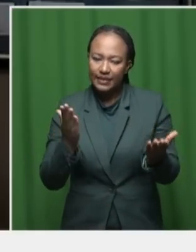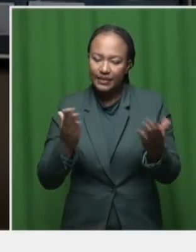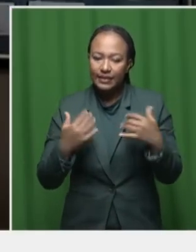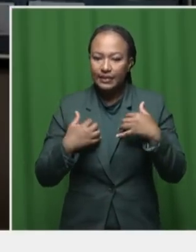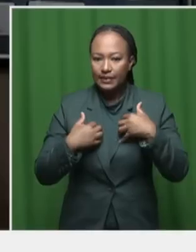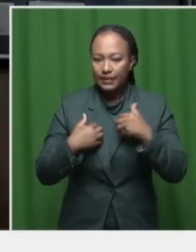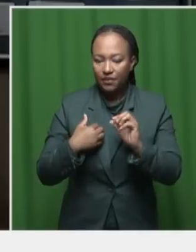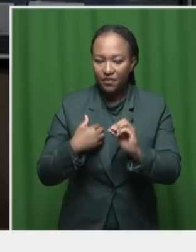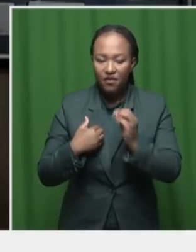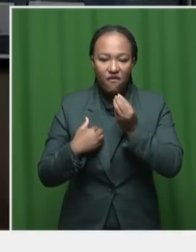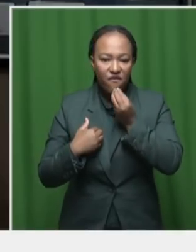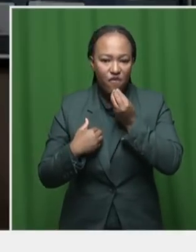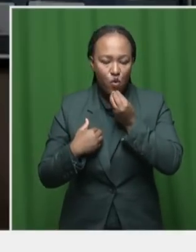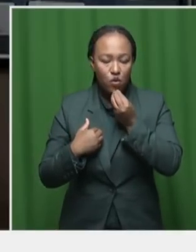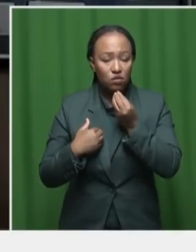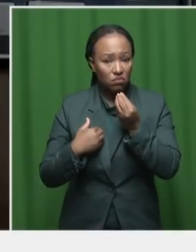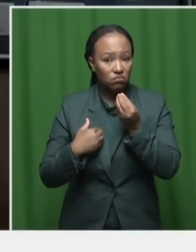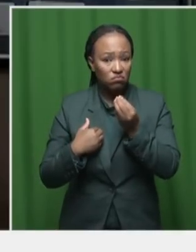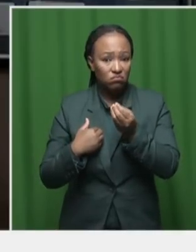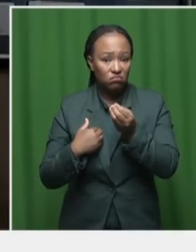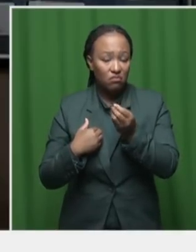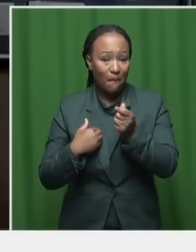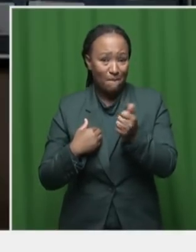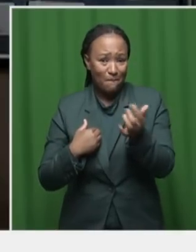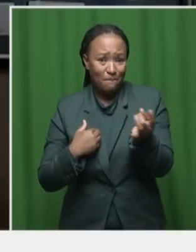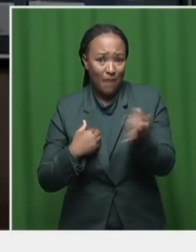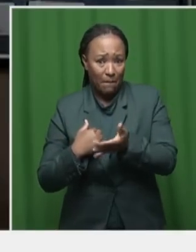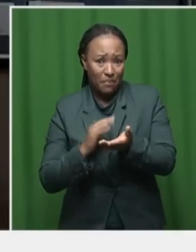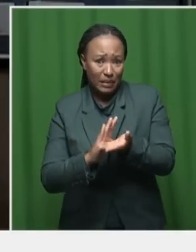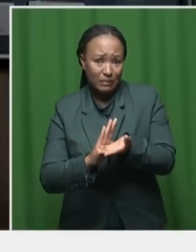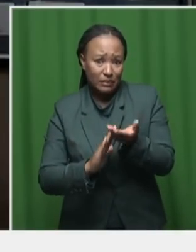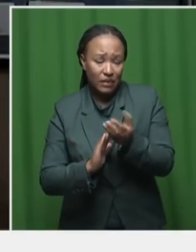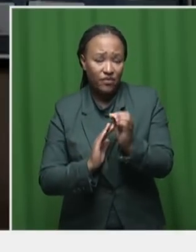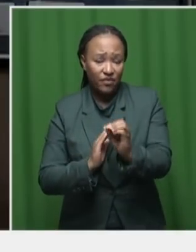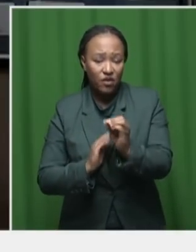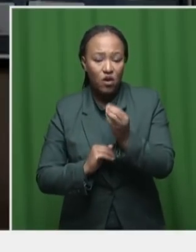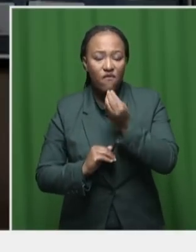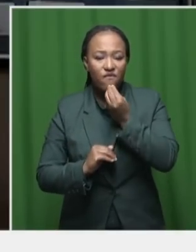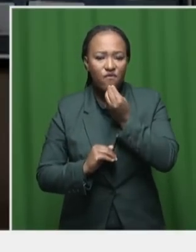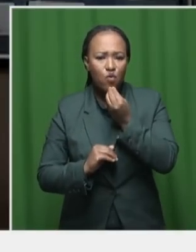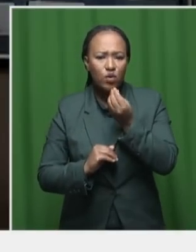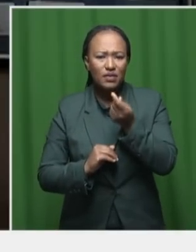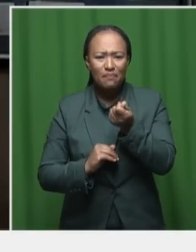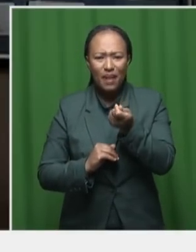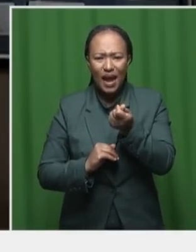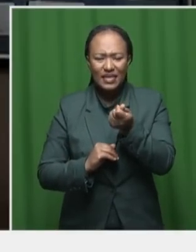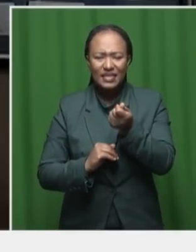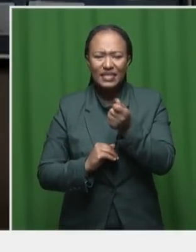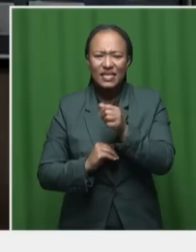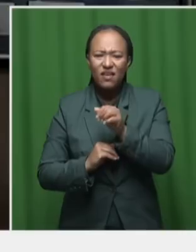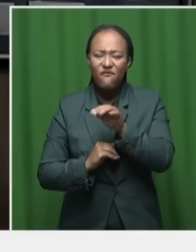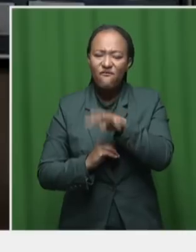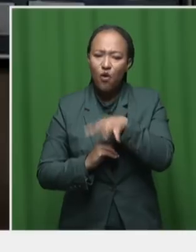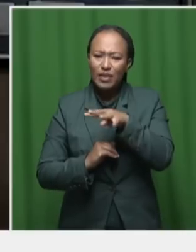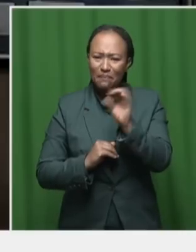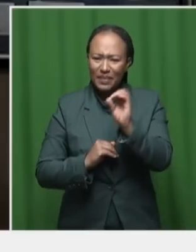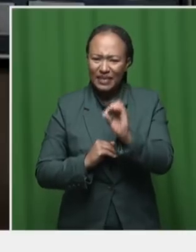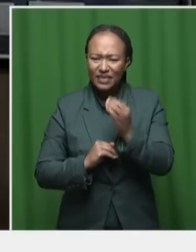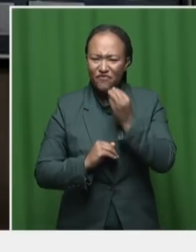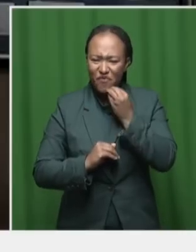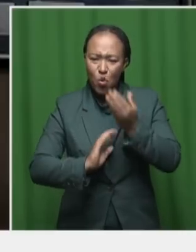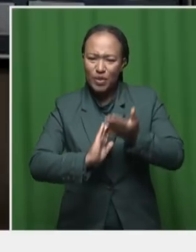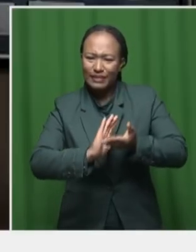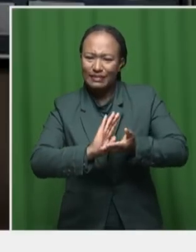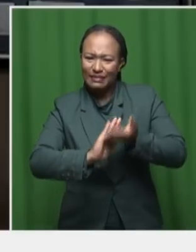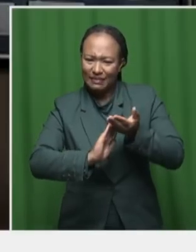that food prices are also going up quite steeply. The most recent increase in food prices was in excess of 14%. So I'm